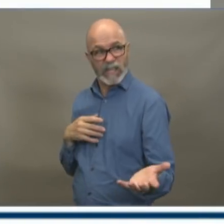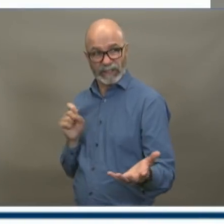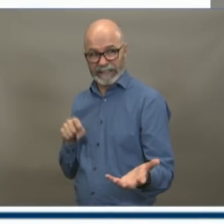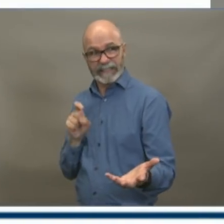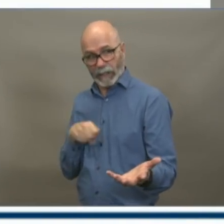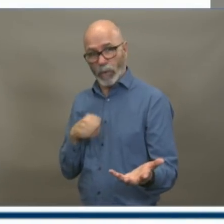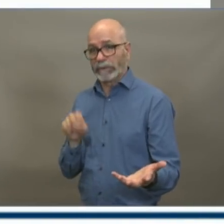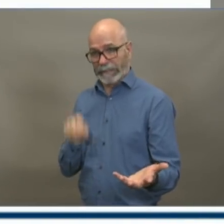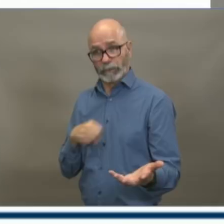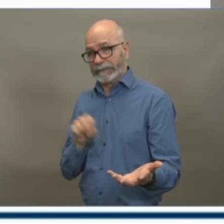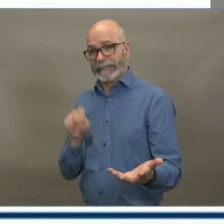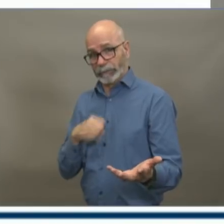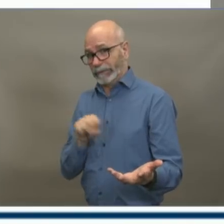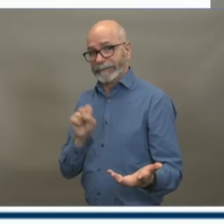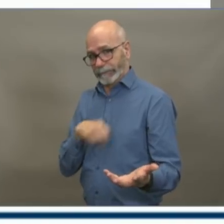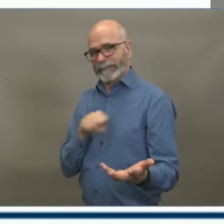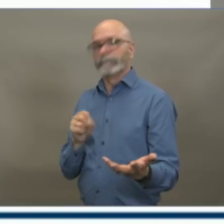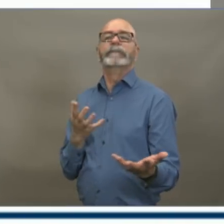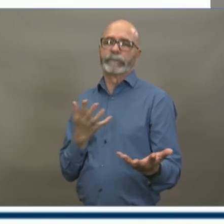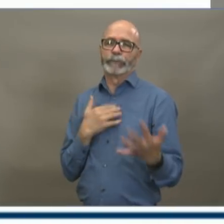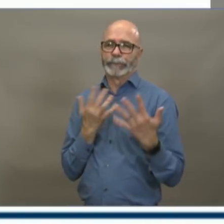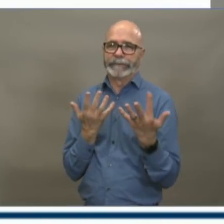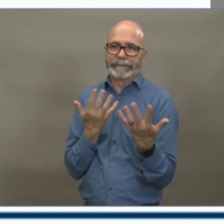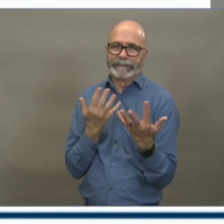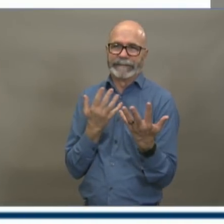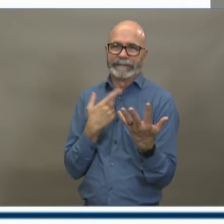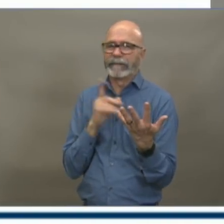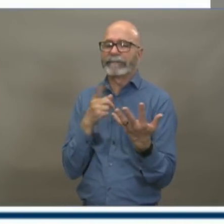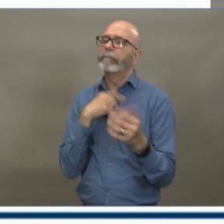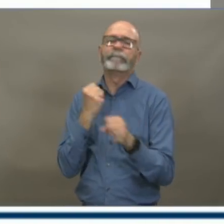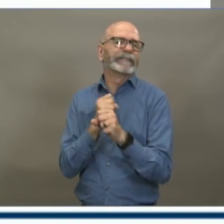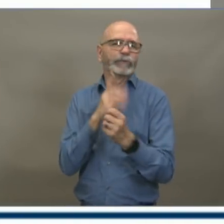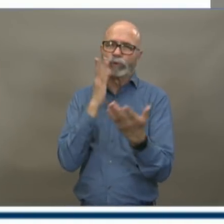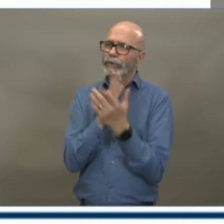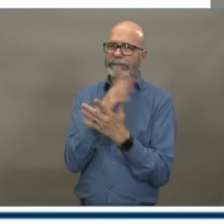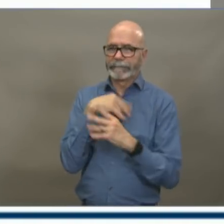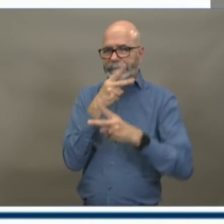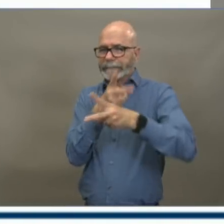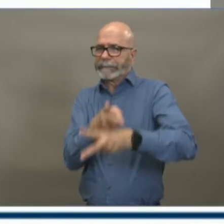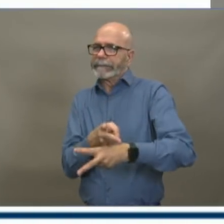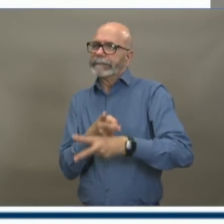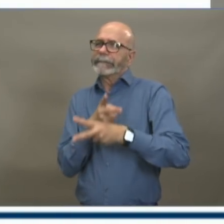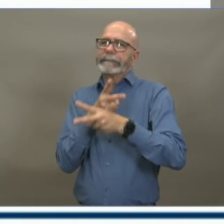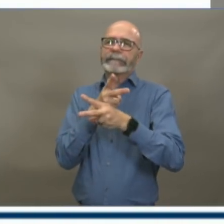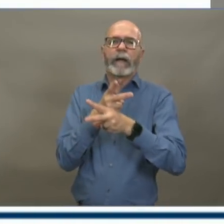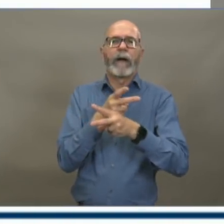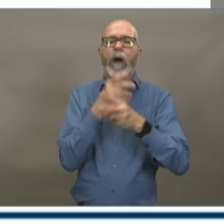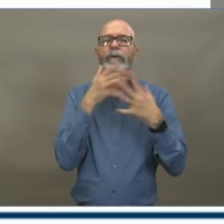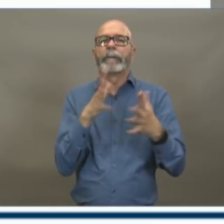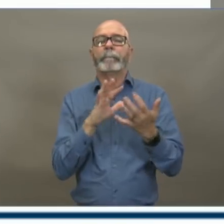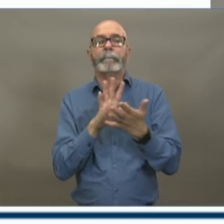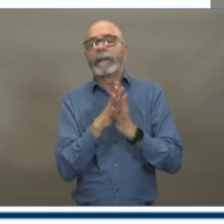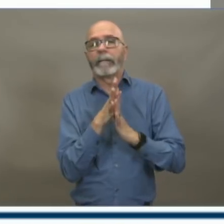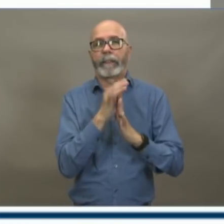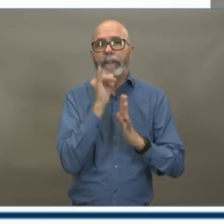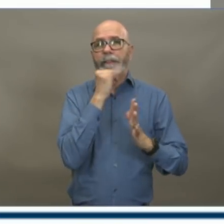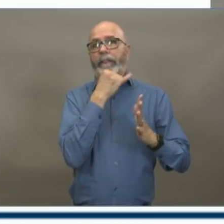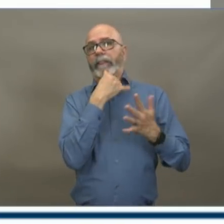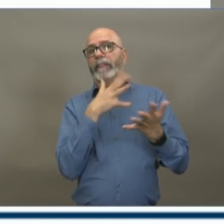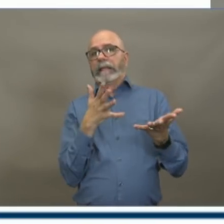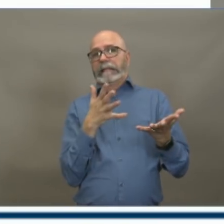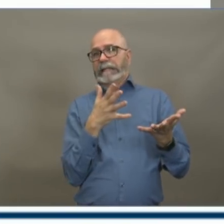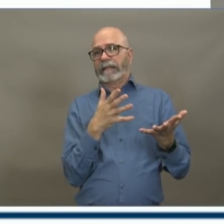to feed that into how cautious we are in our approach to COVID, knowing that we still have not